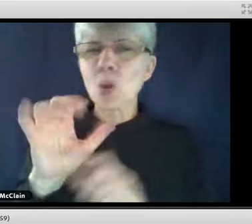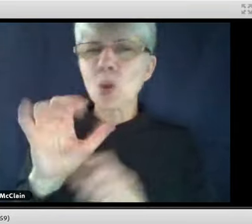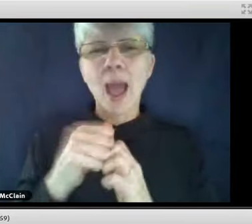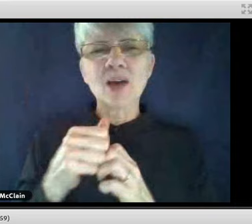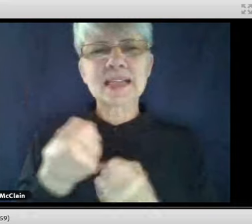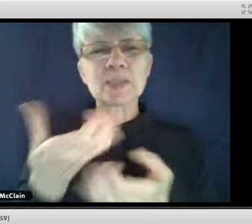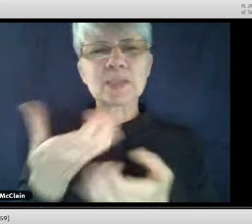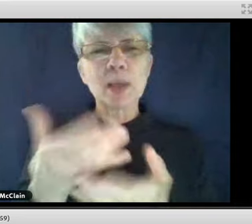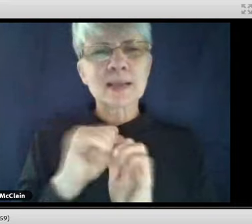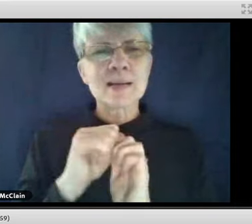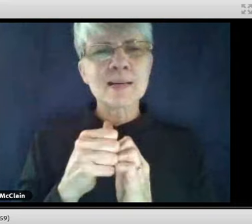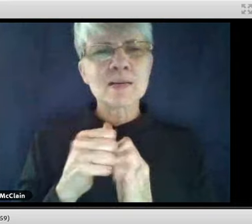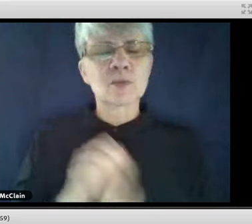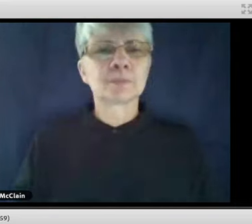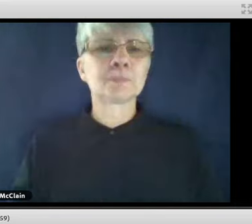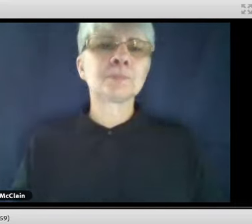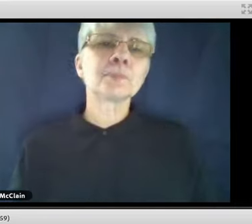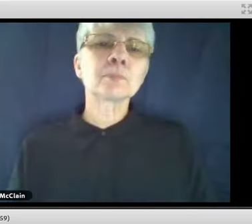expressed?